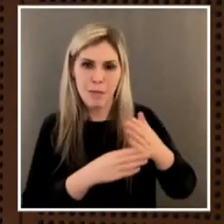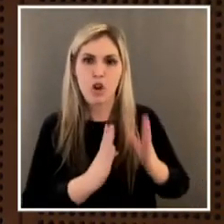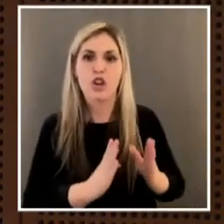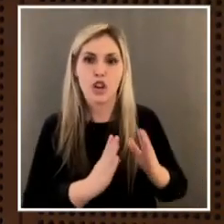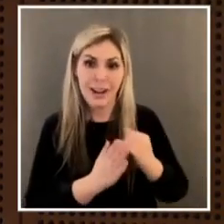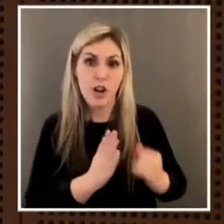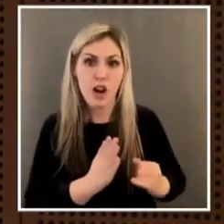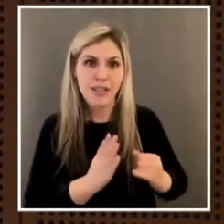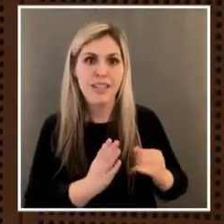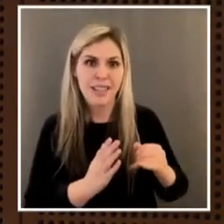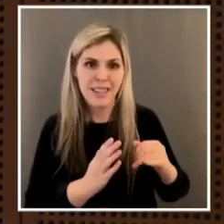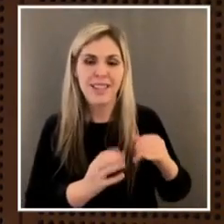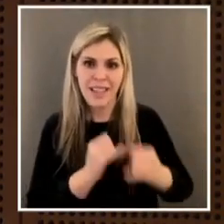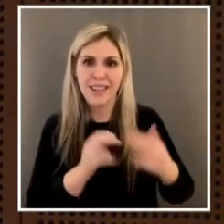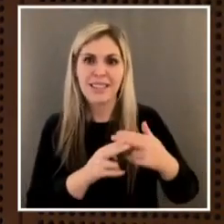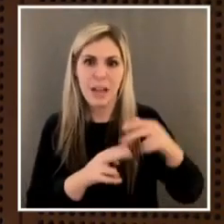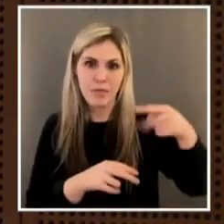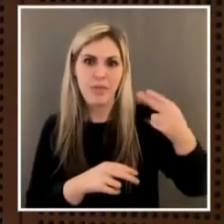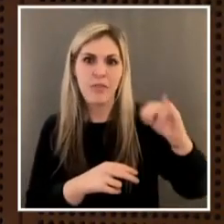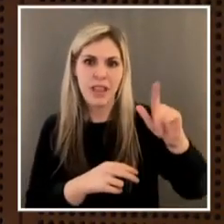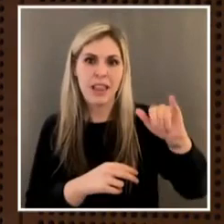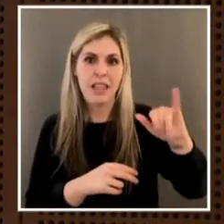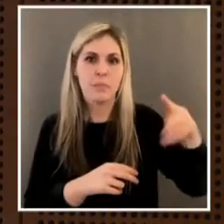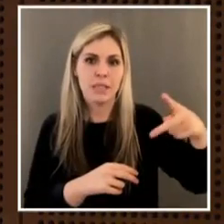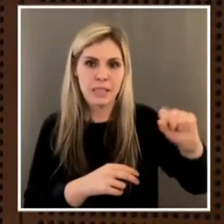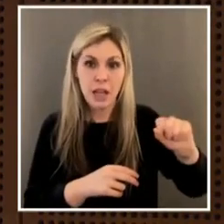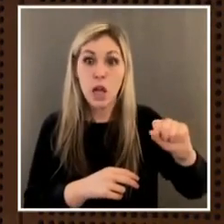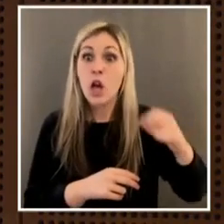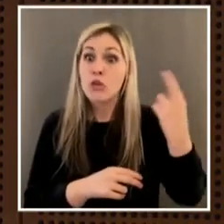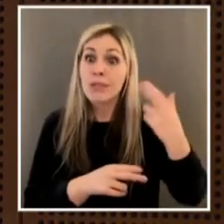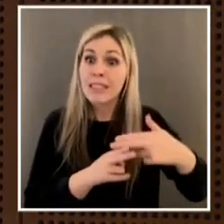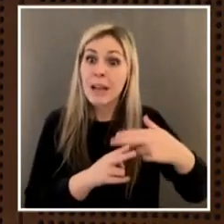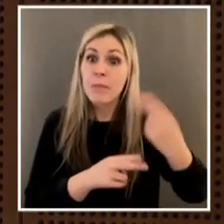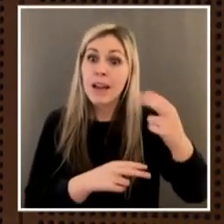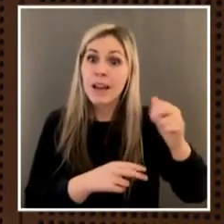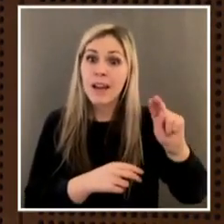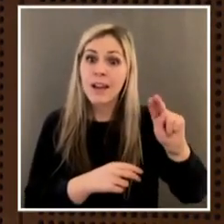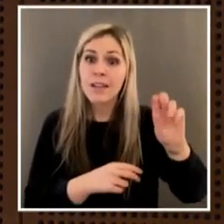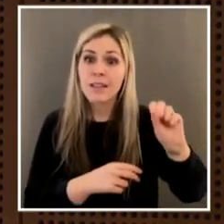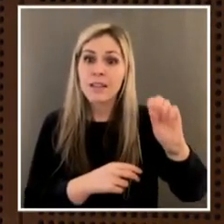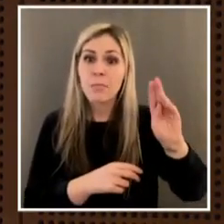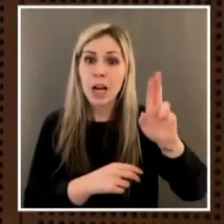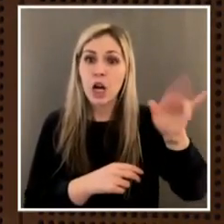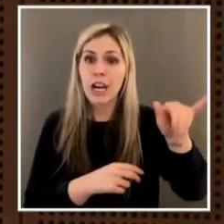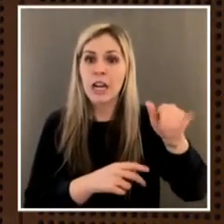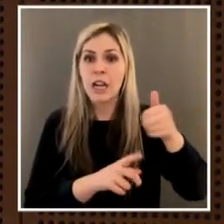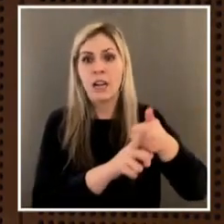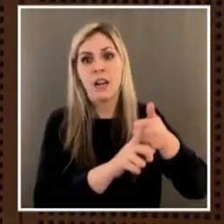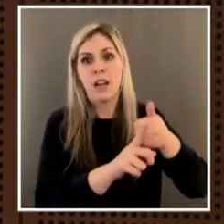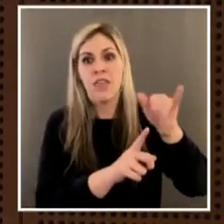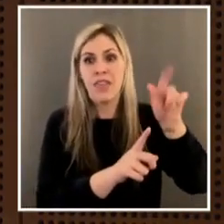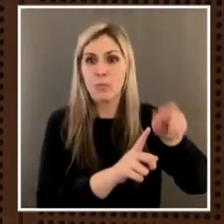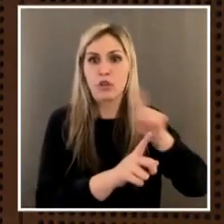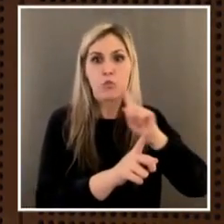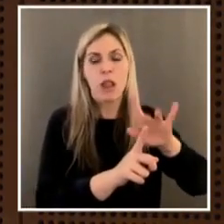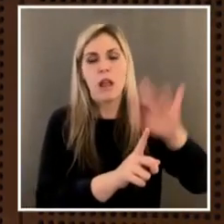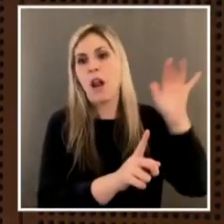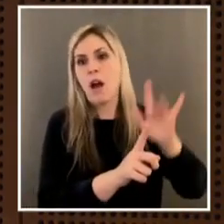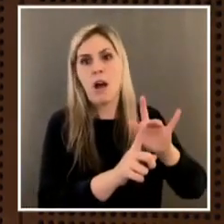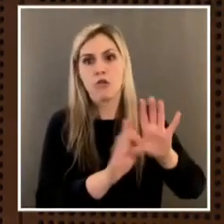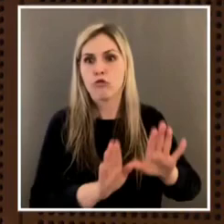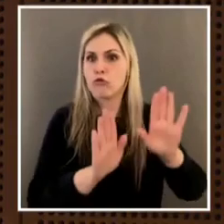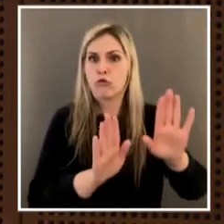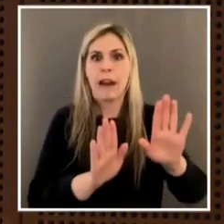It was named after Lorraine Hansberry because she was a shining example of being what it is to be both an artist and an